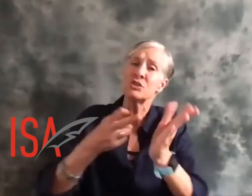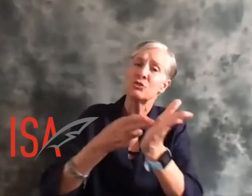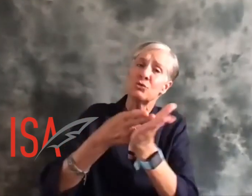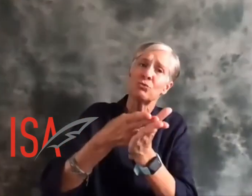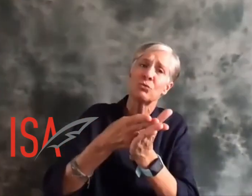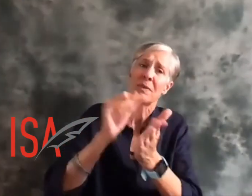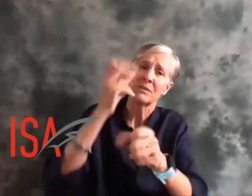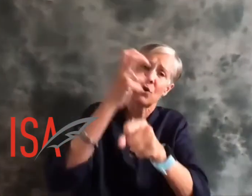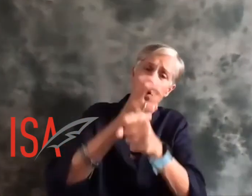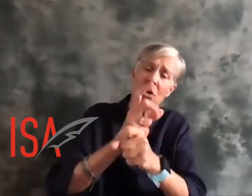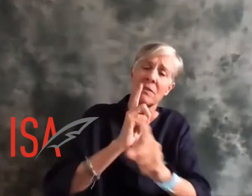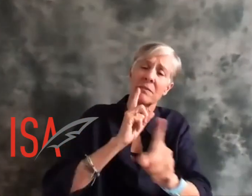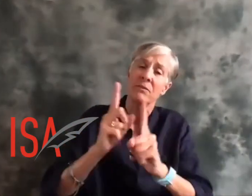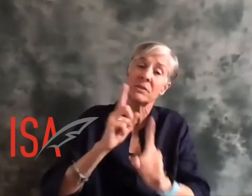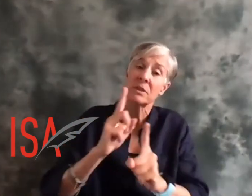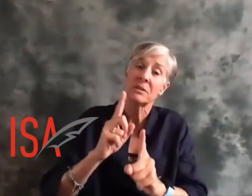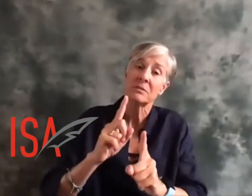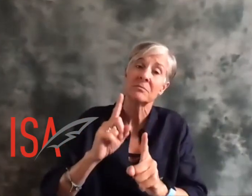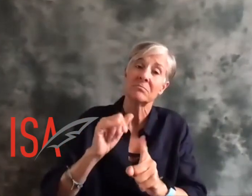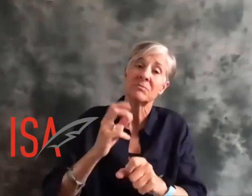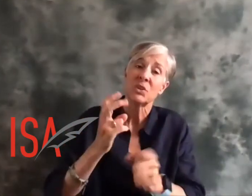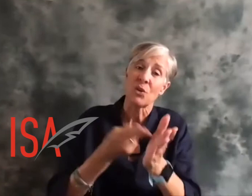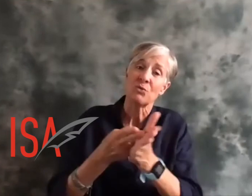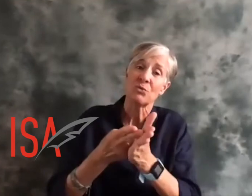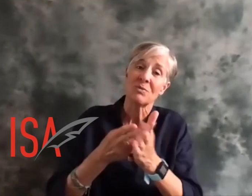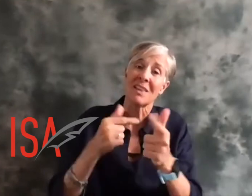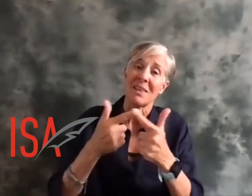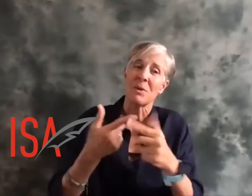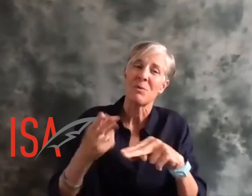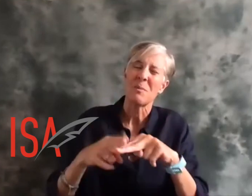hard conversations sometimes are the truth. And then you get to build